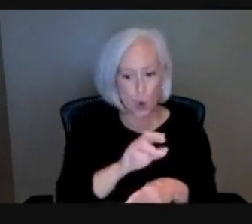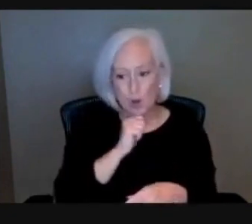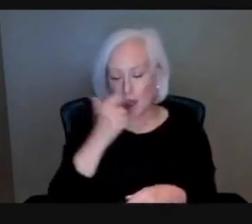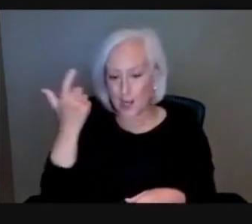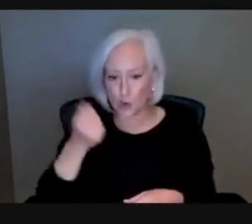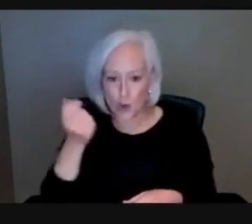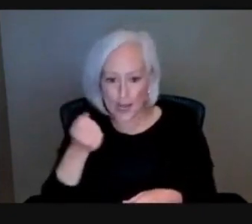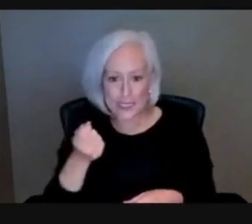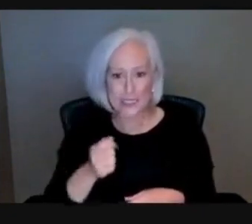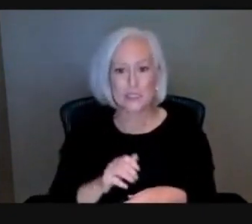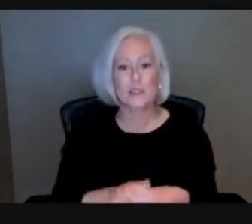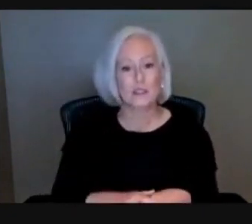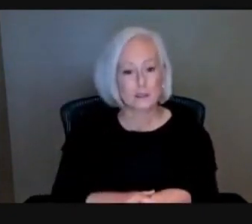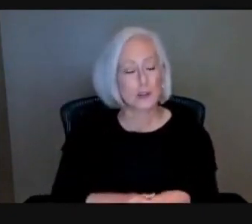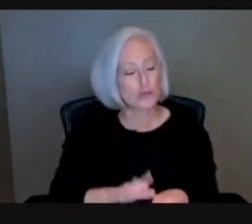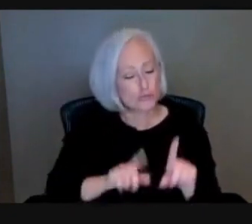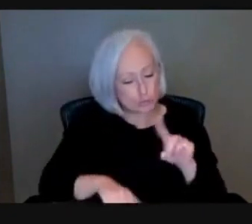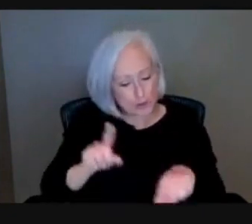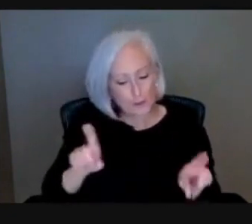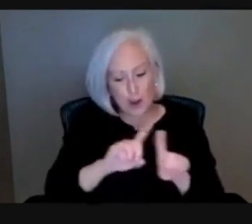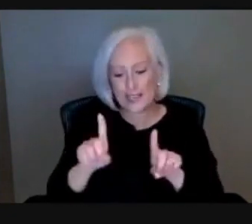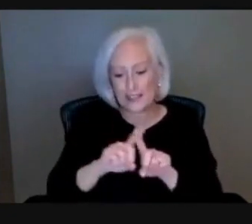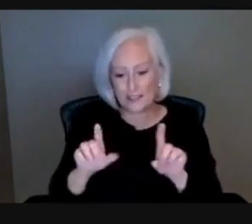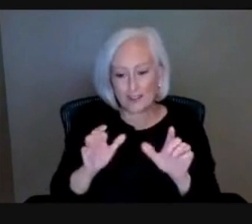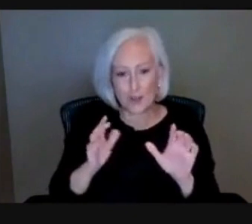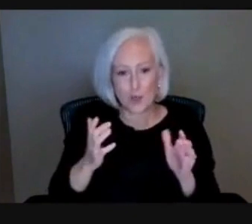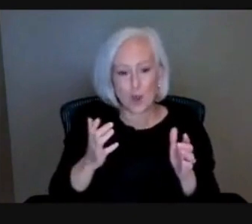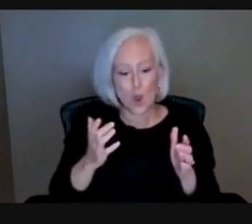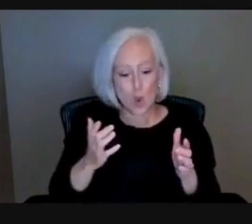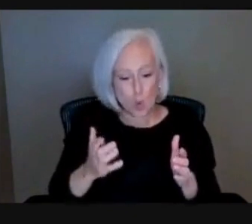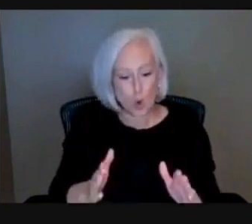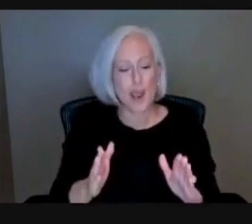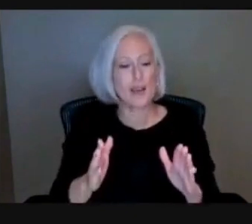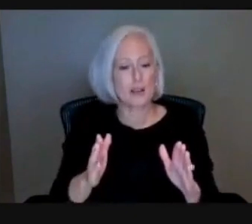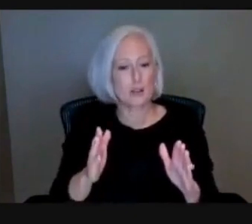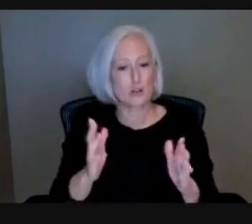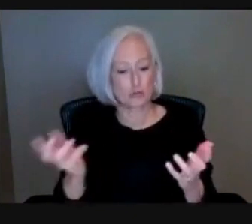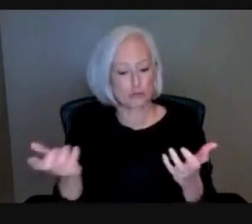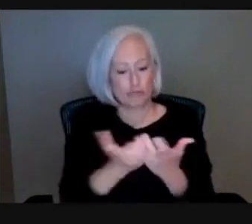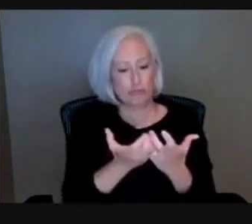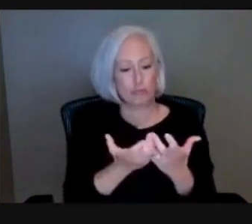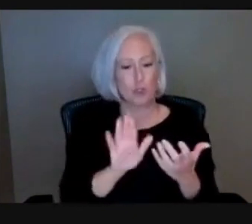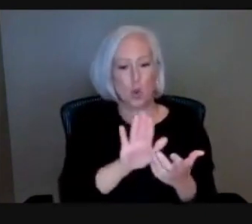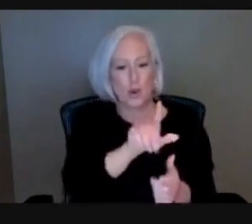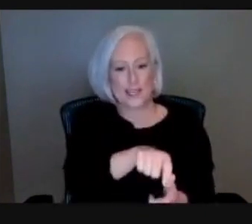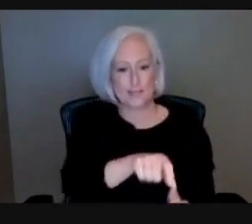So there are definitely ways to tailor this to suit your individual needs.